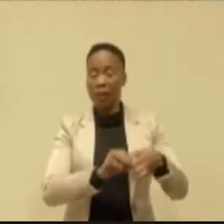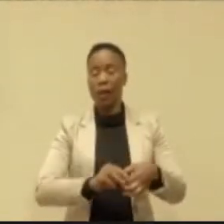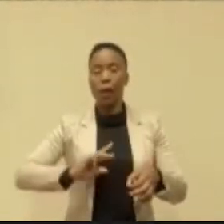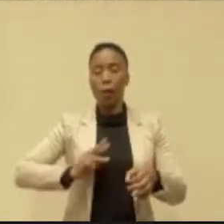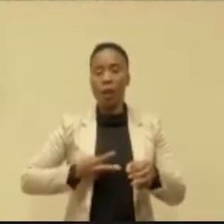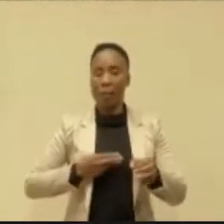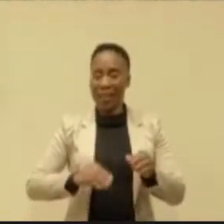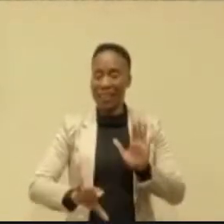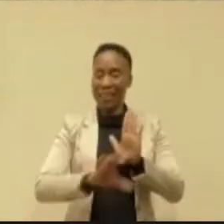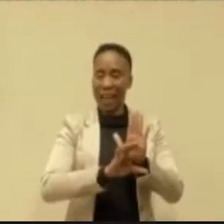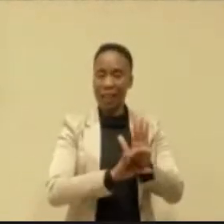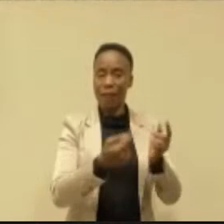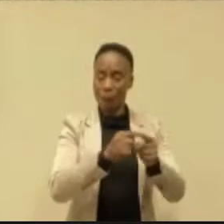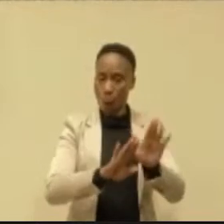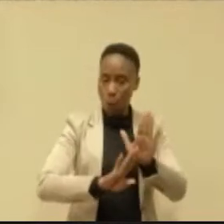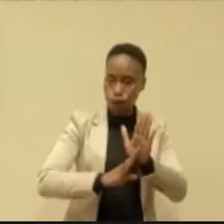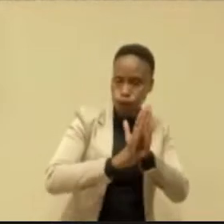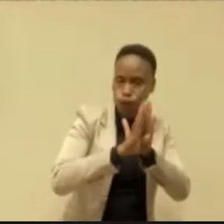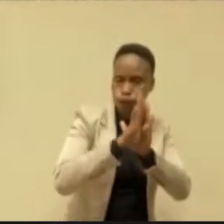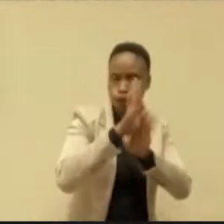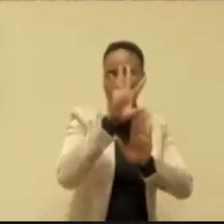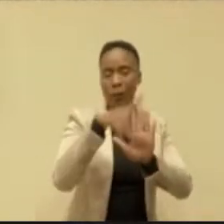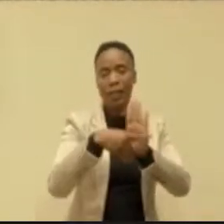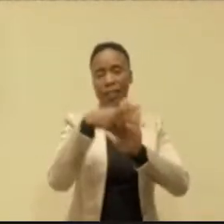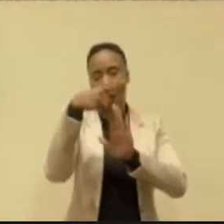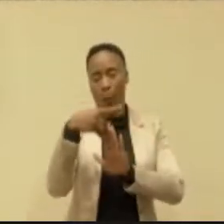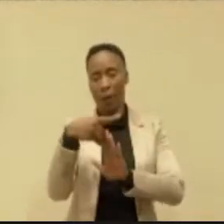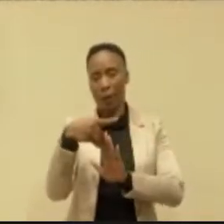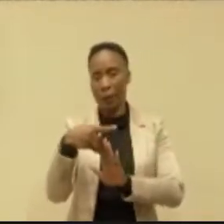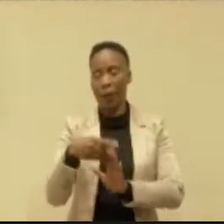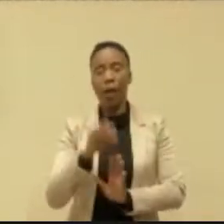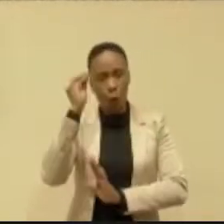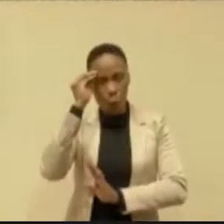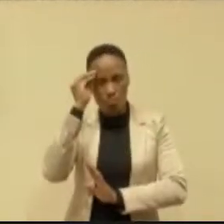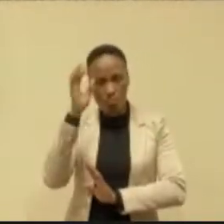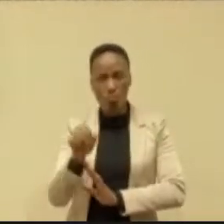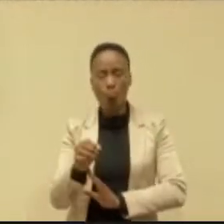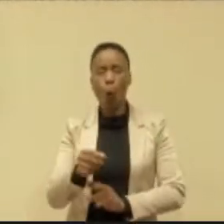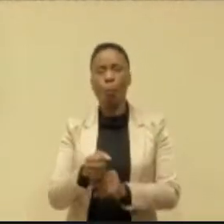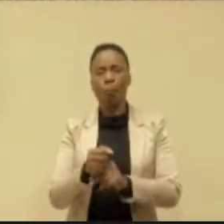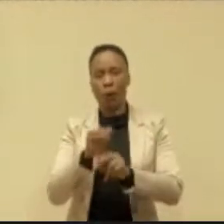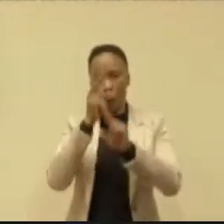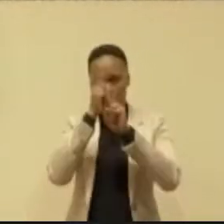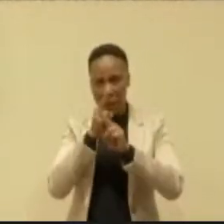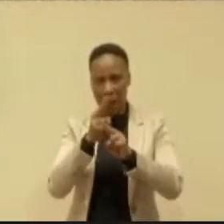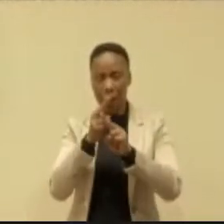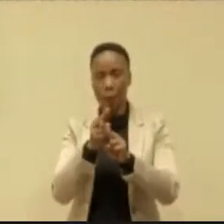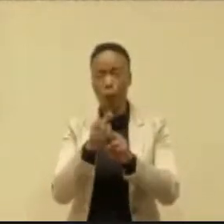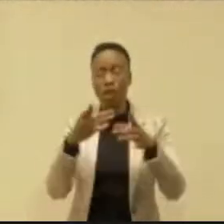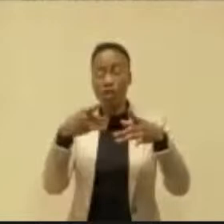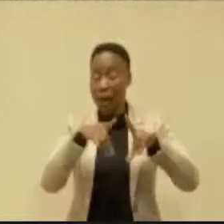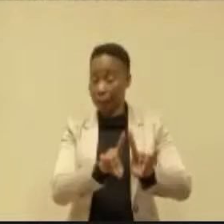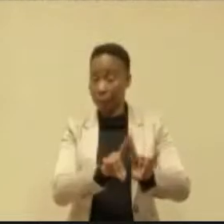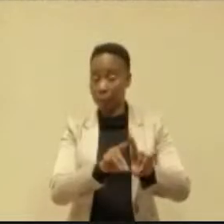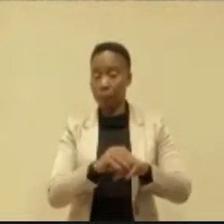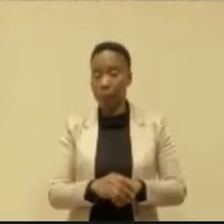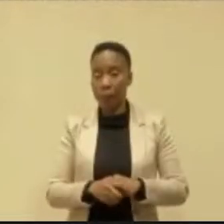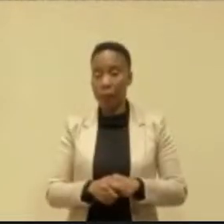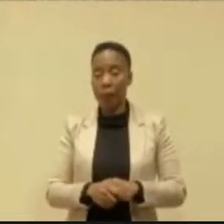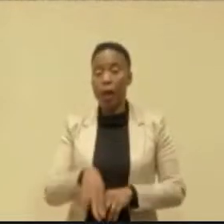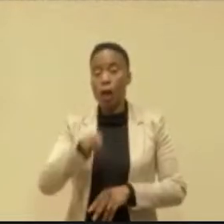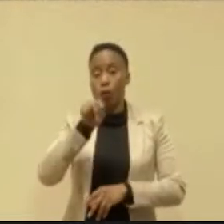accelerated development you know a honorable chair the